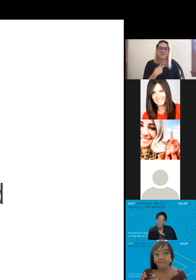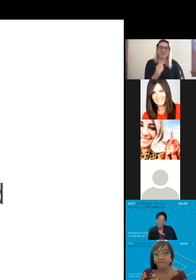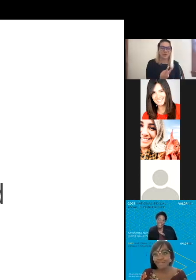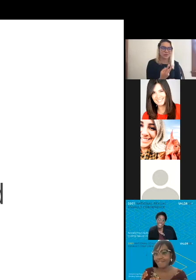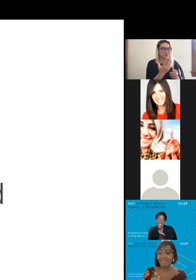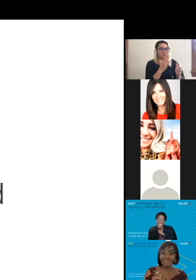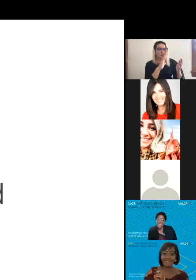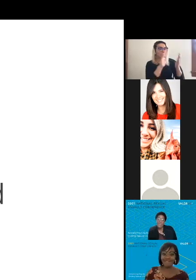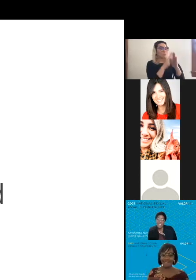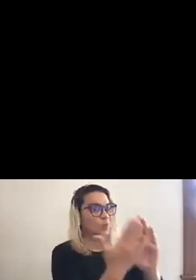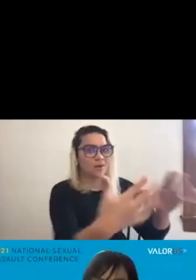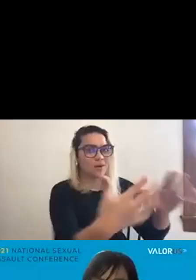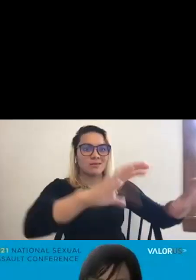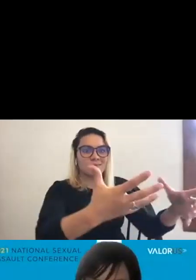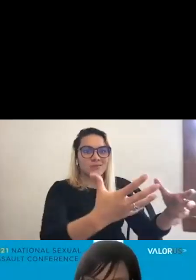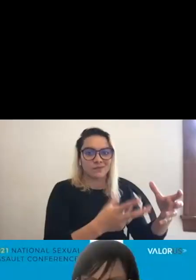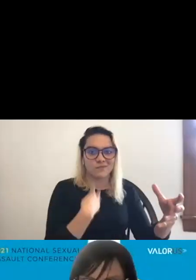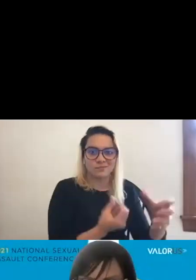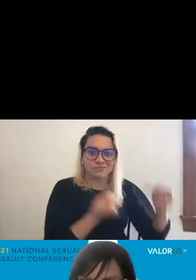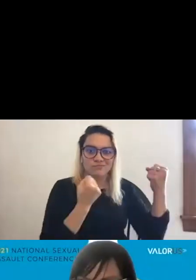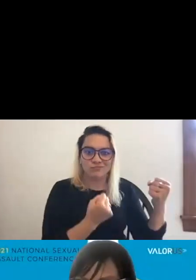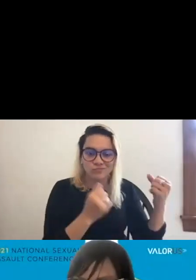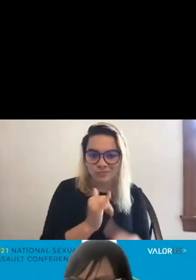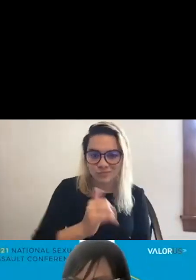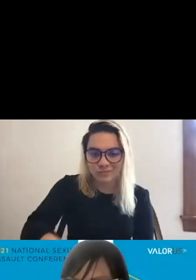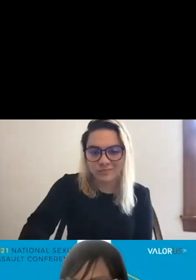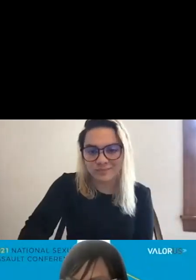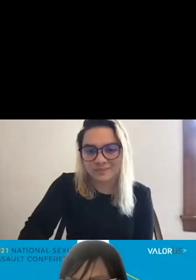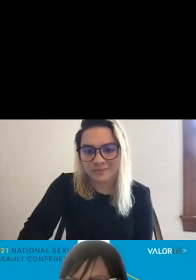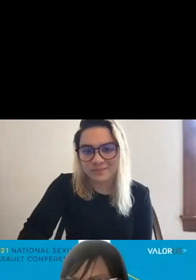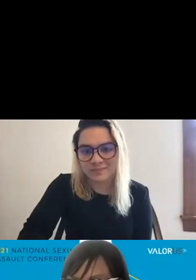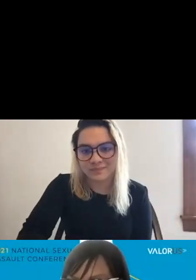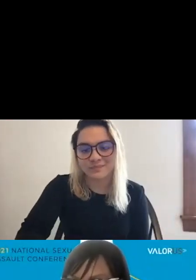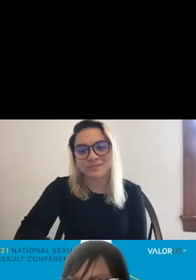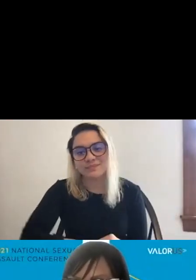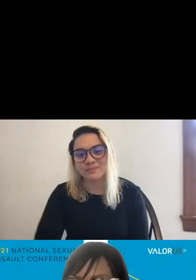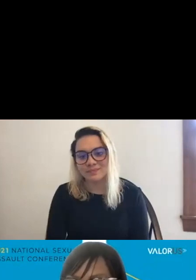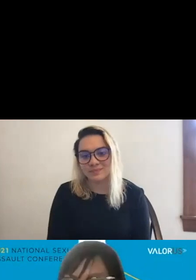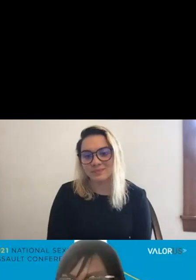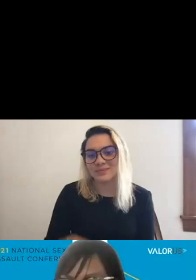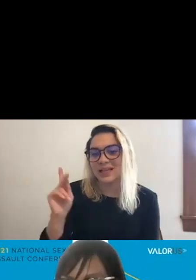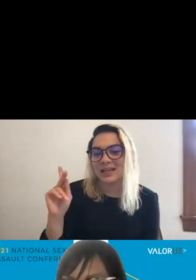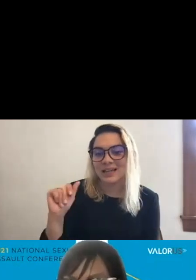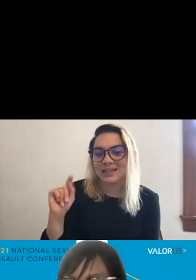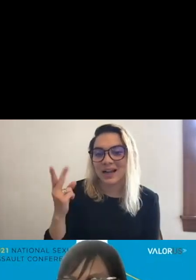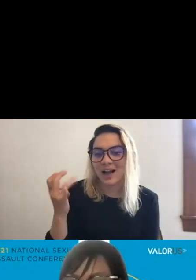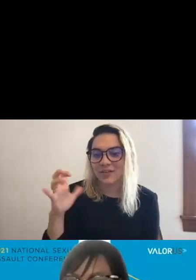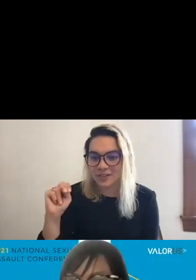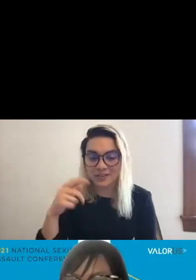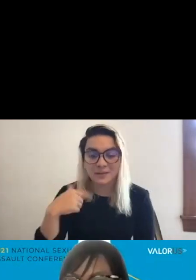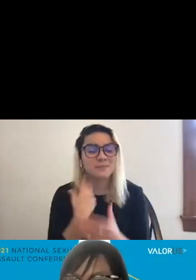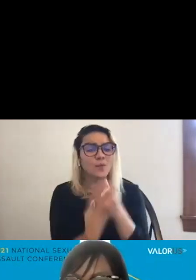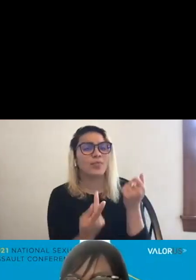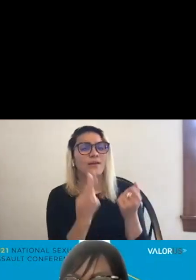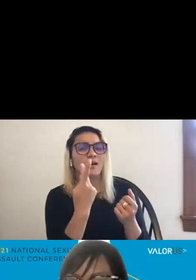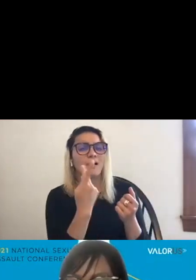Catherine? Yeah, thanks for sharing. And you know, Janae and I are both organizers at heart, and so I'm thinking back to